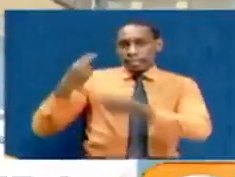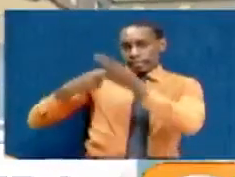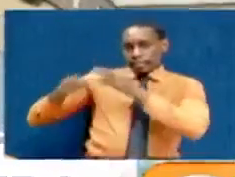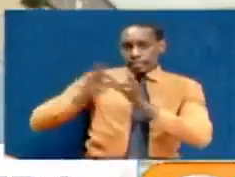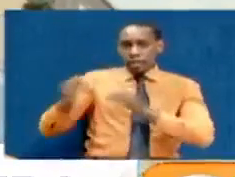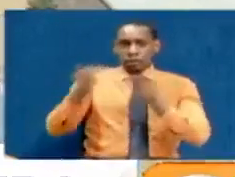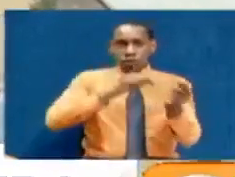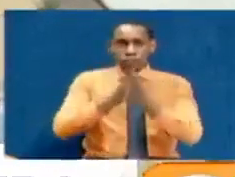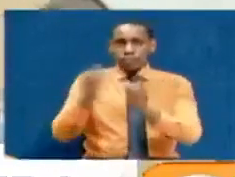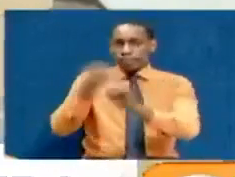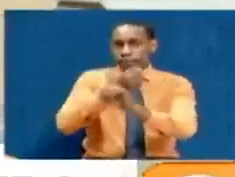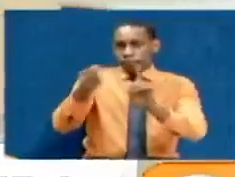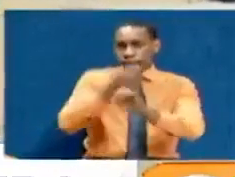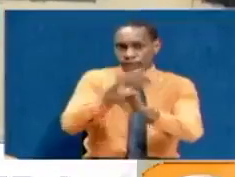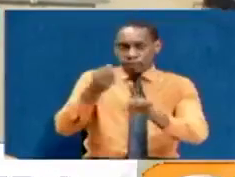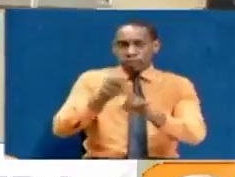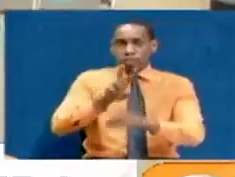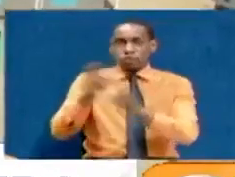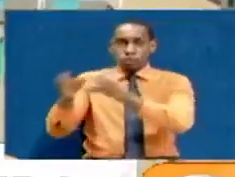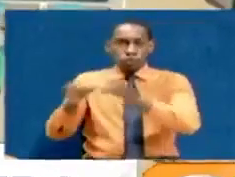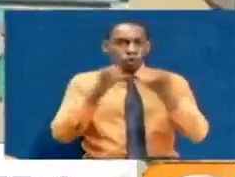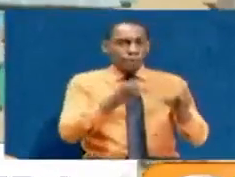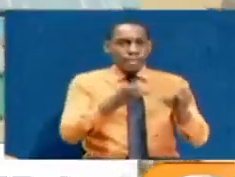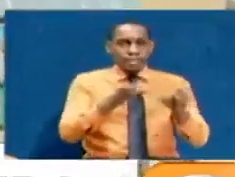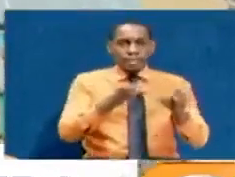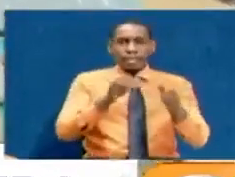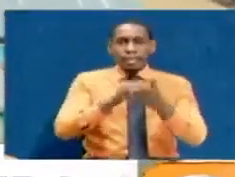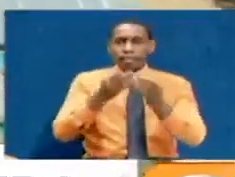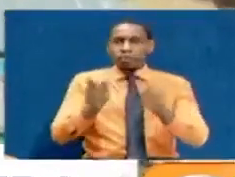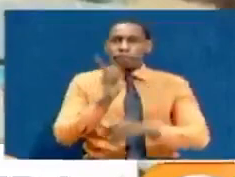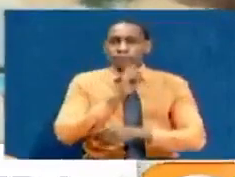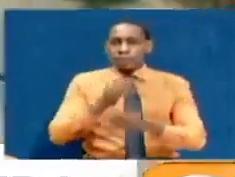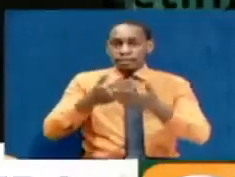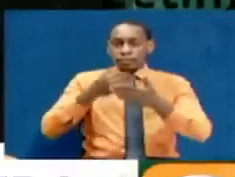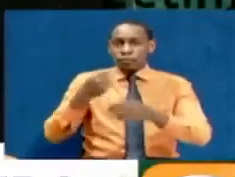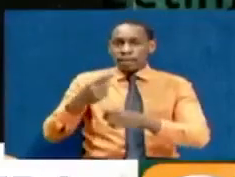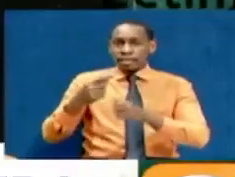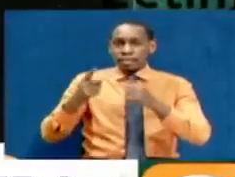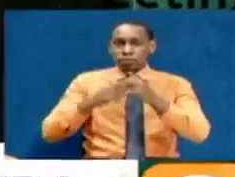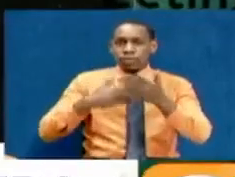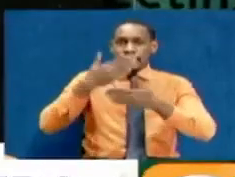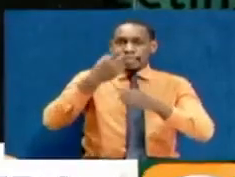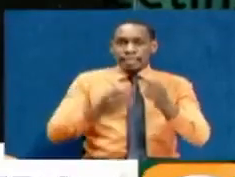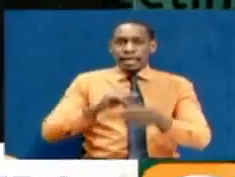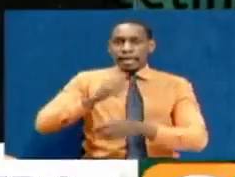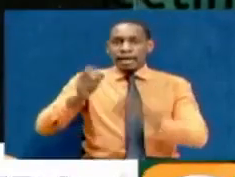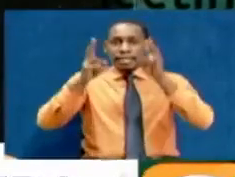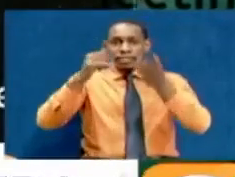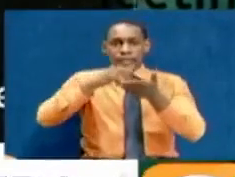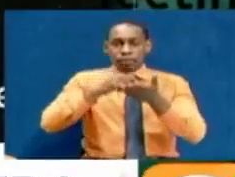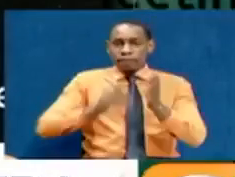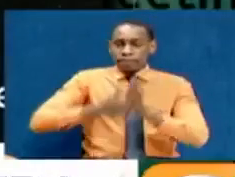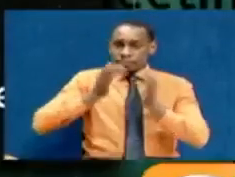of conflict and violence over clan boundaries by the two communities is to be resolved by June next year. Other issues, including the